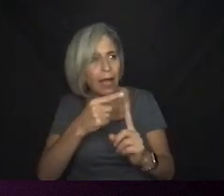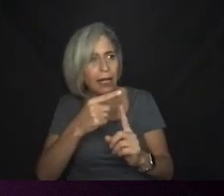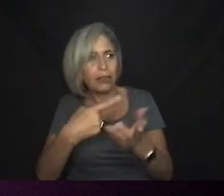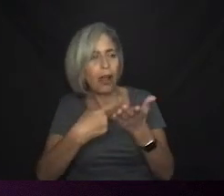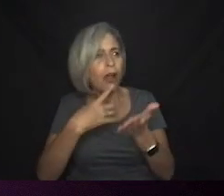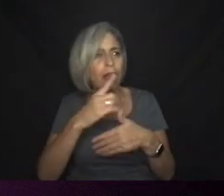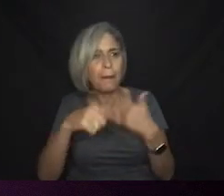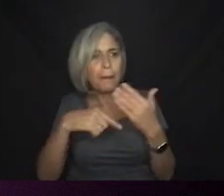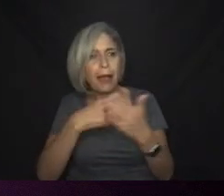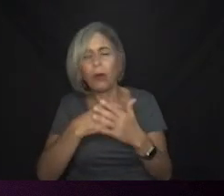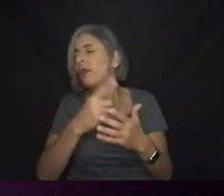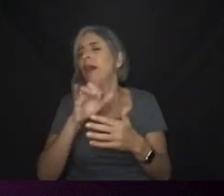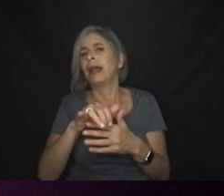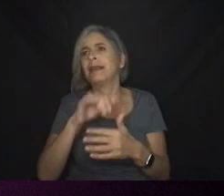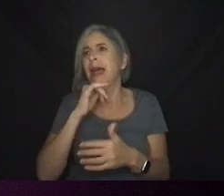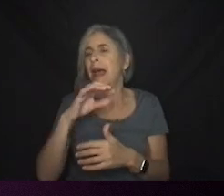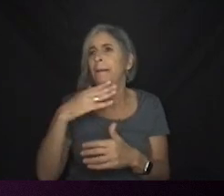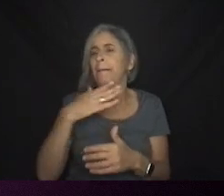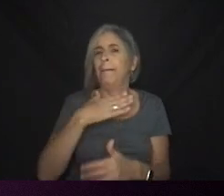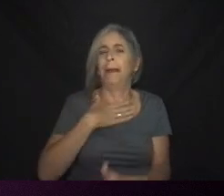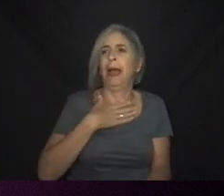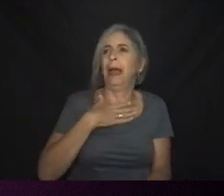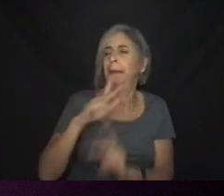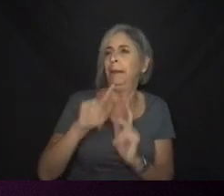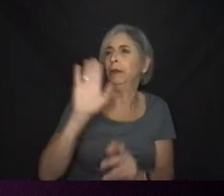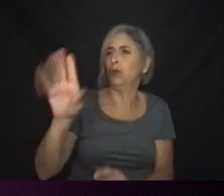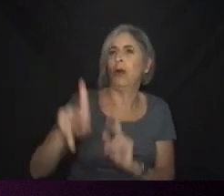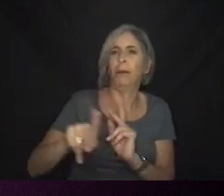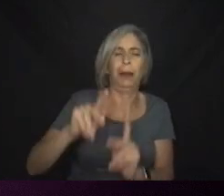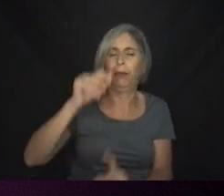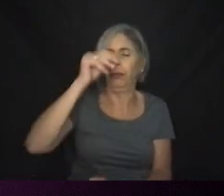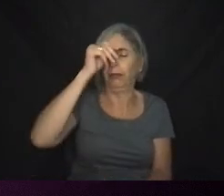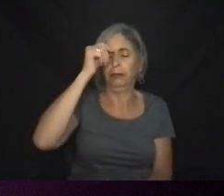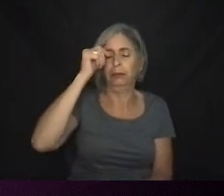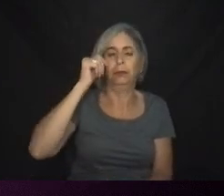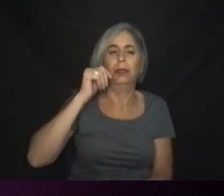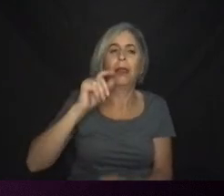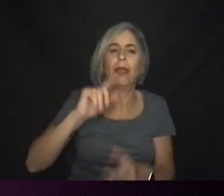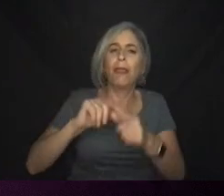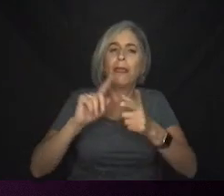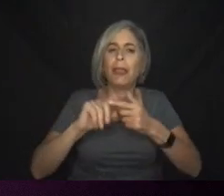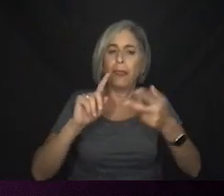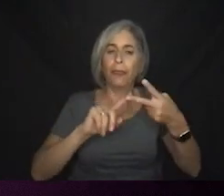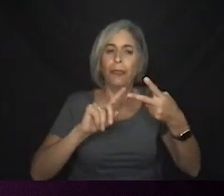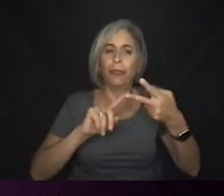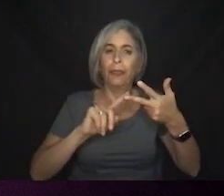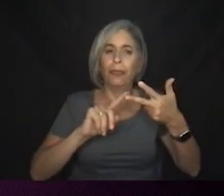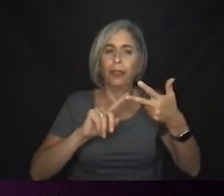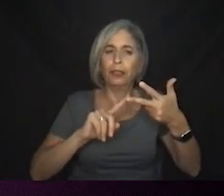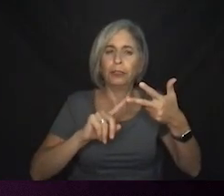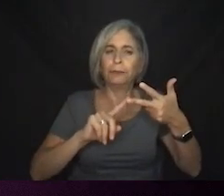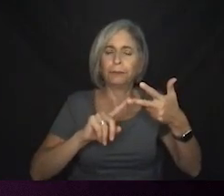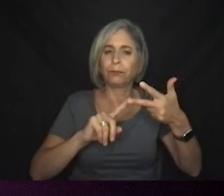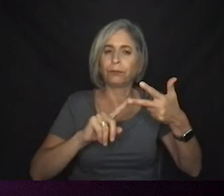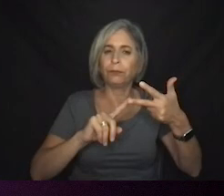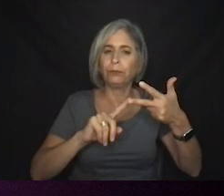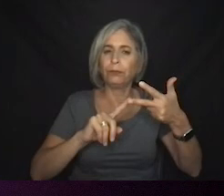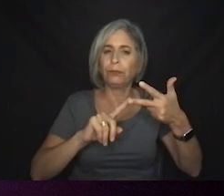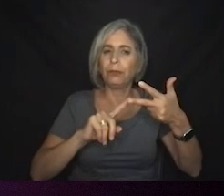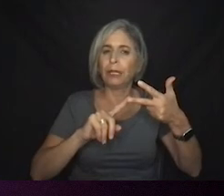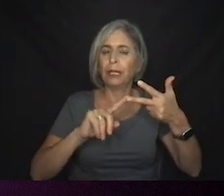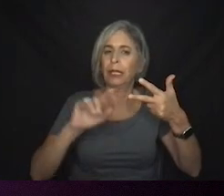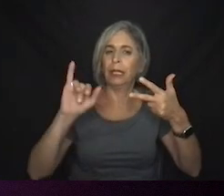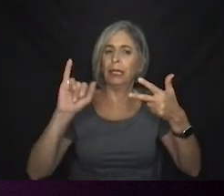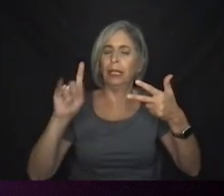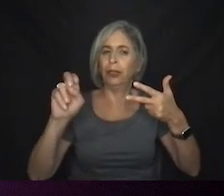a fantasy football app. I do not talk about MySQL or your SQL or whoever's. And then the third is iteration